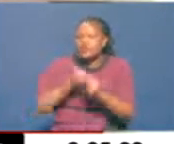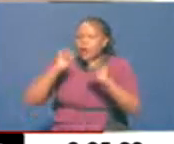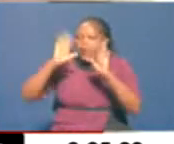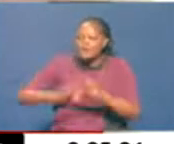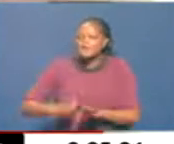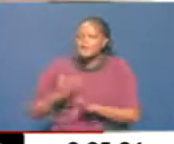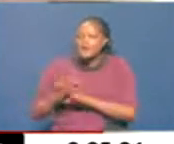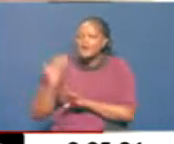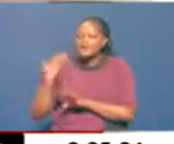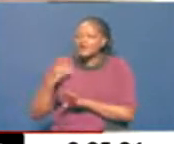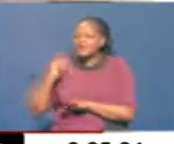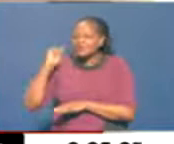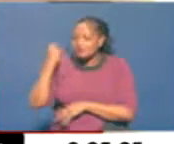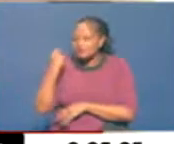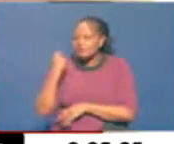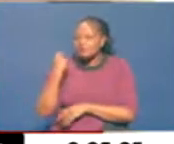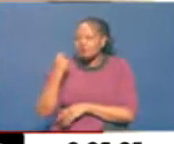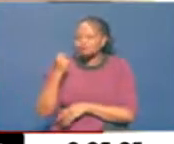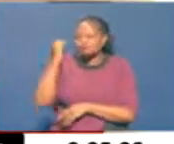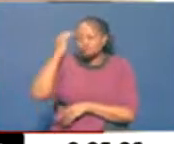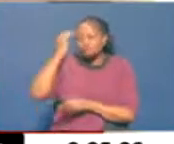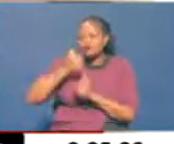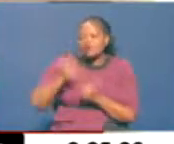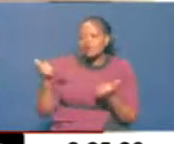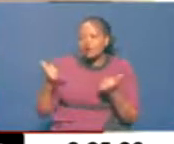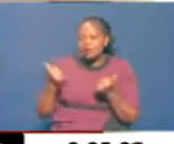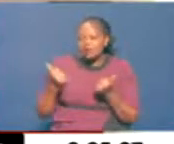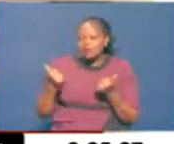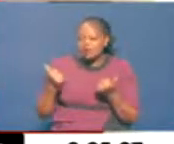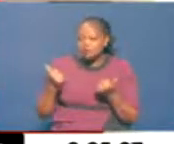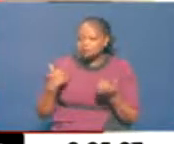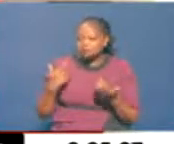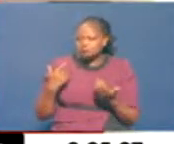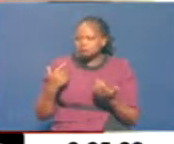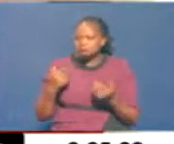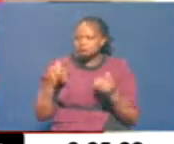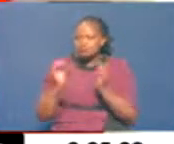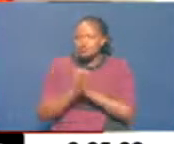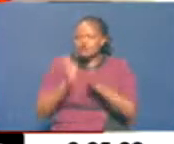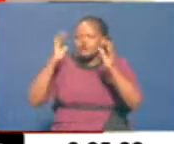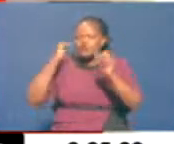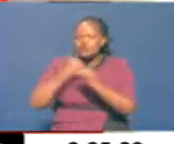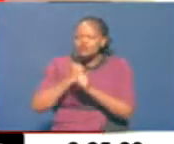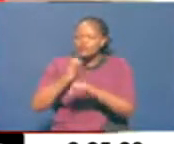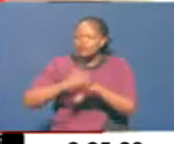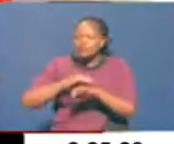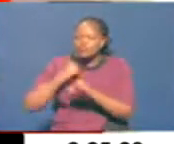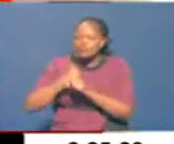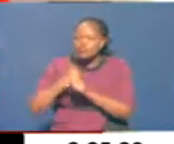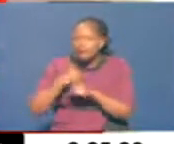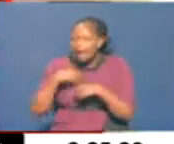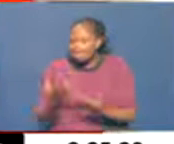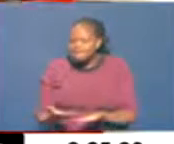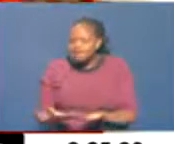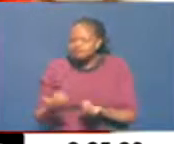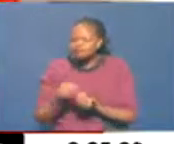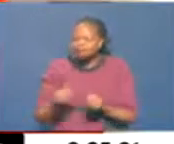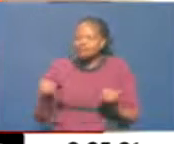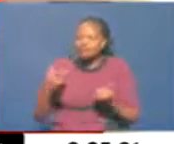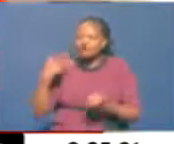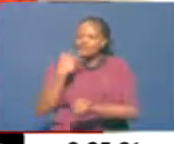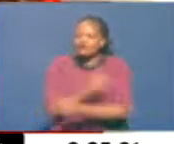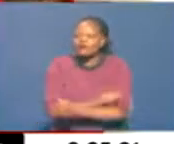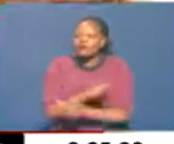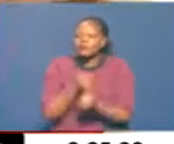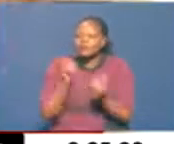Yeah. In fact, Kenya, as you would know, has been lauded for doing very good, you know, work when it comes to childhood vaccines, when it comes to